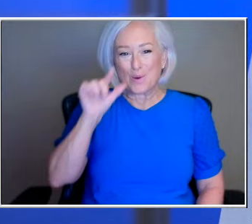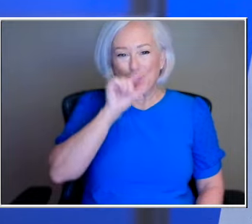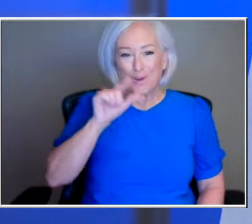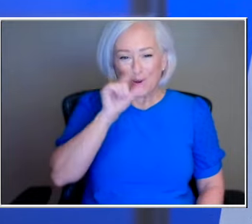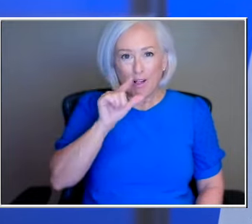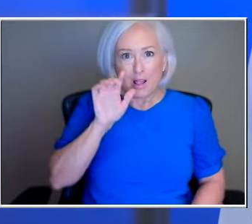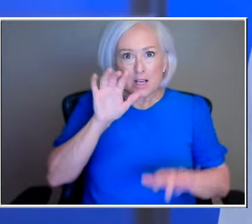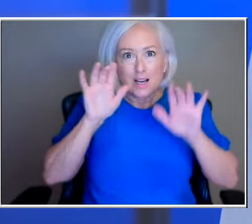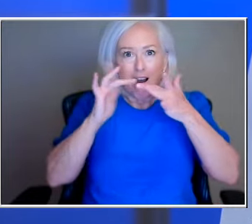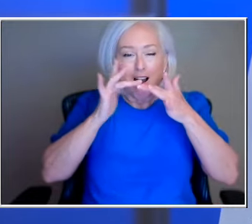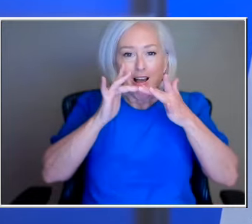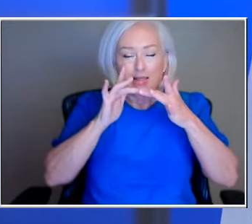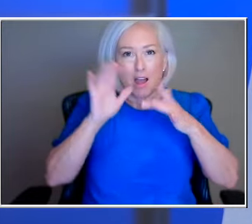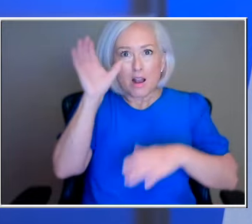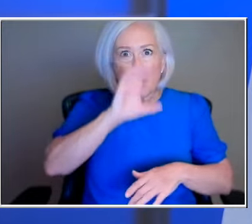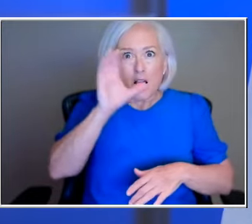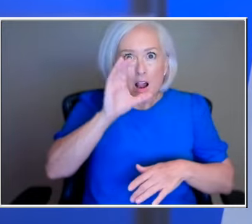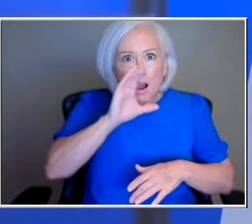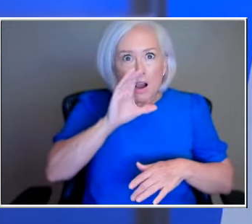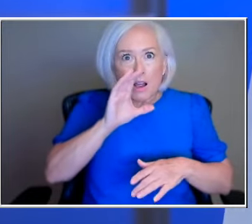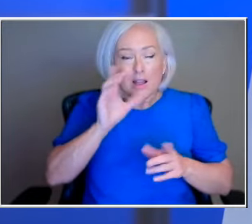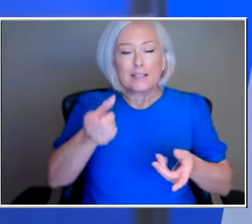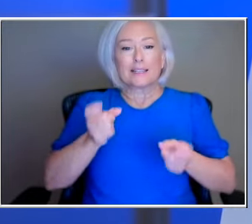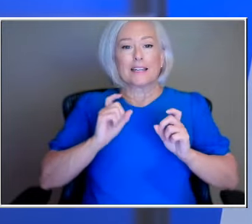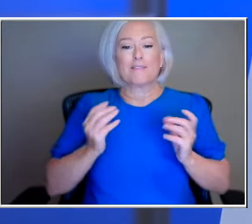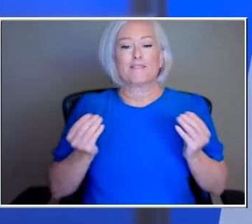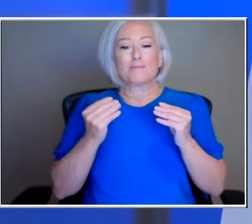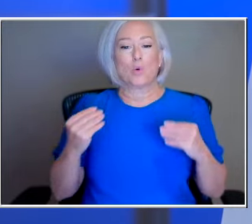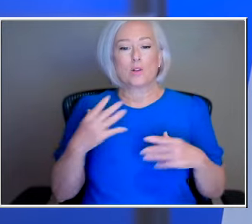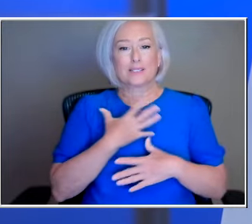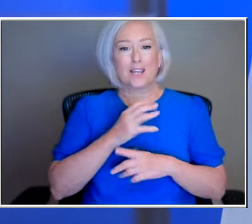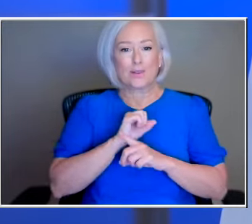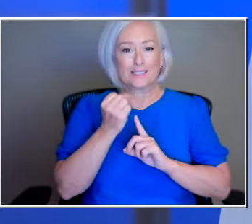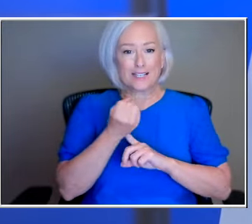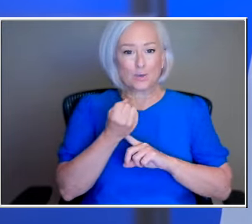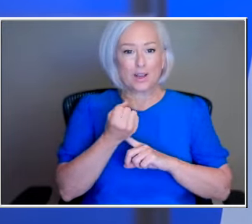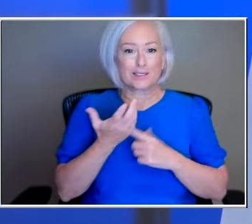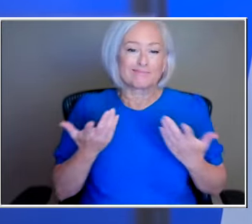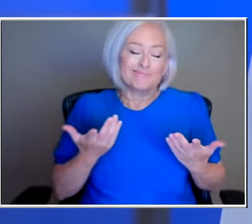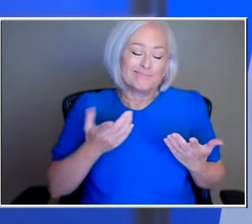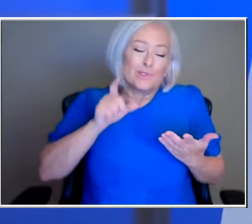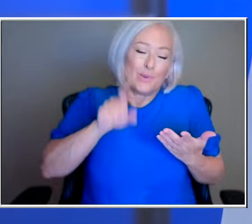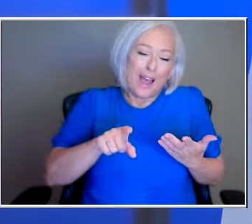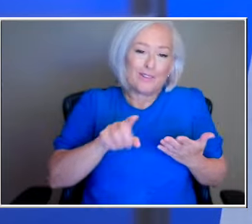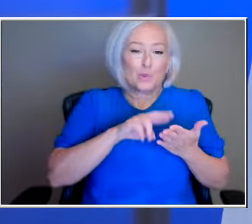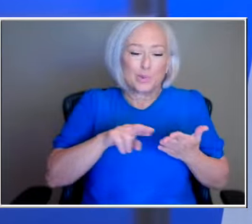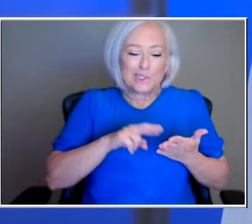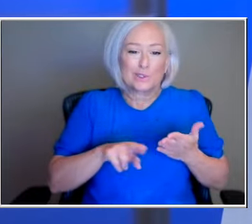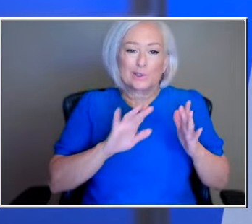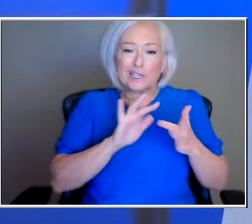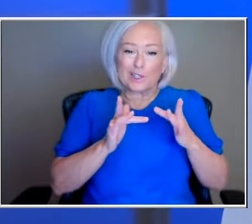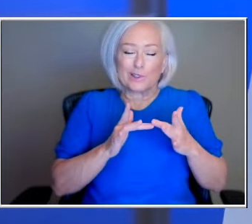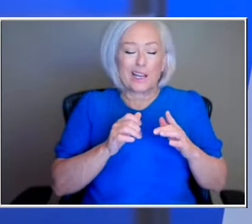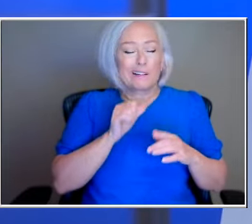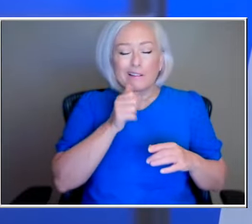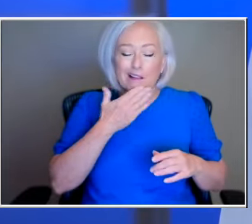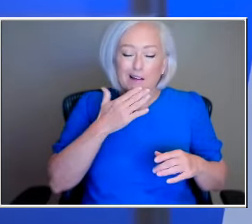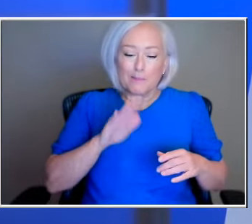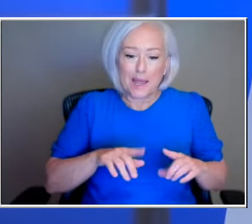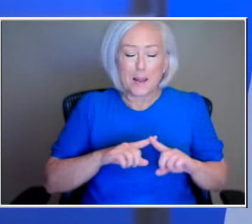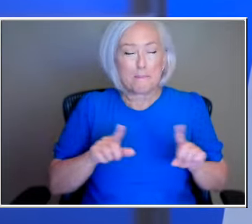more scary scenarios, although you have to research on the internet, so it wasn't too bad, but we were just concerned. And then we